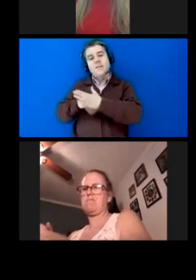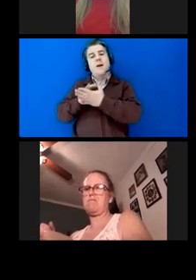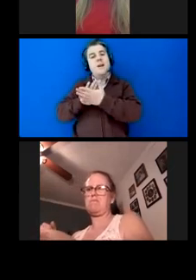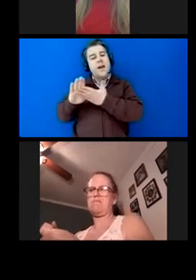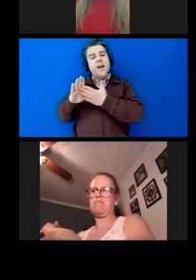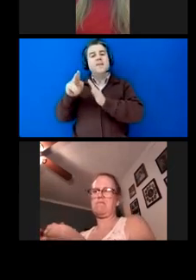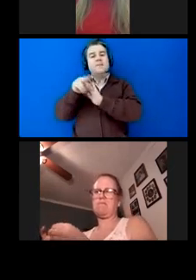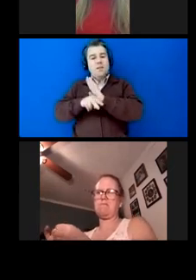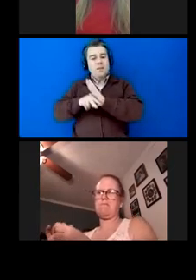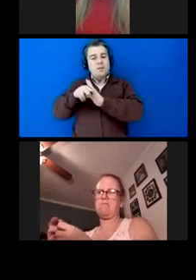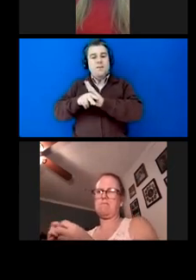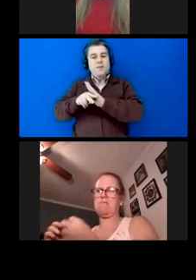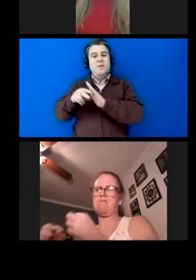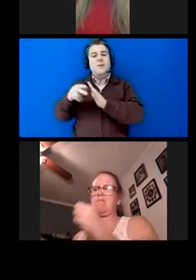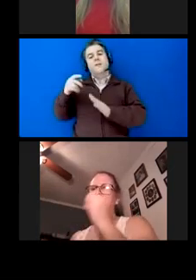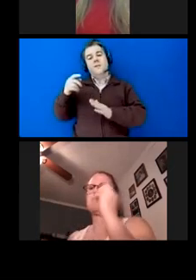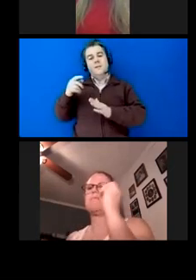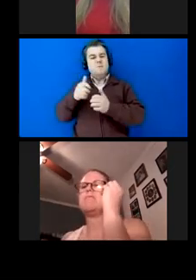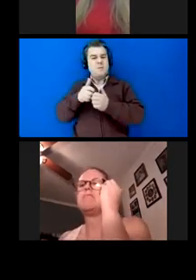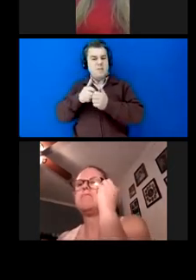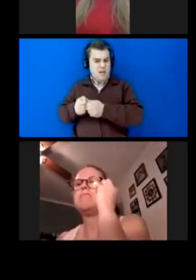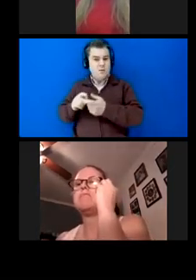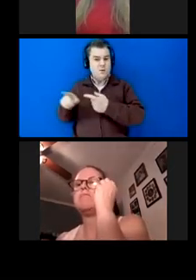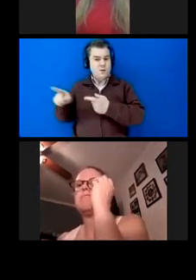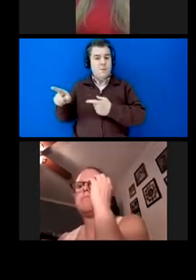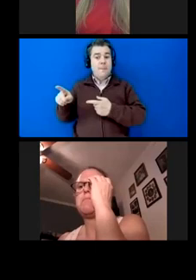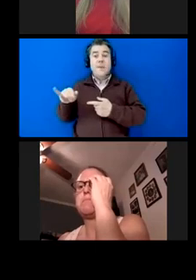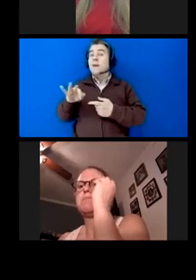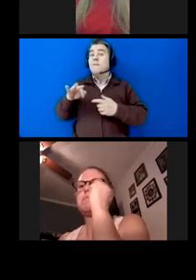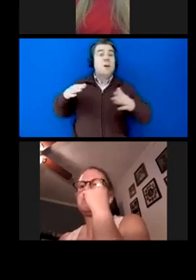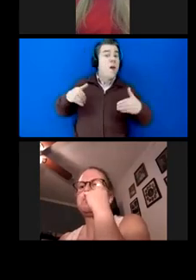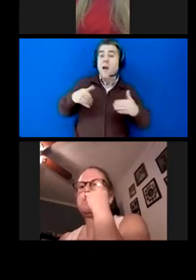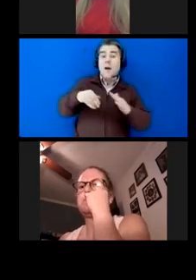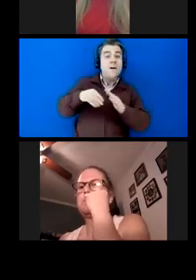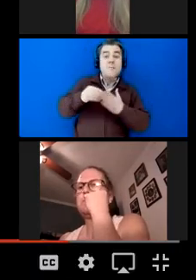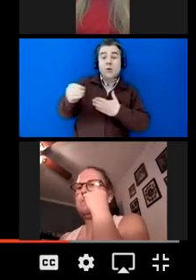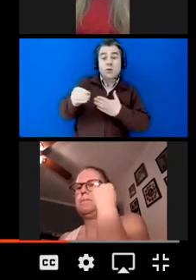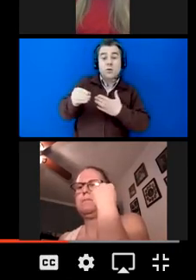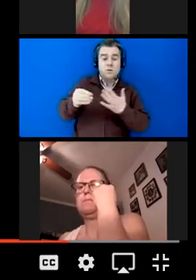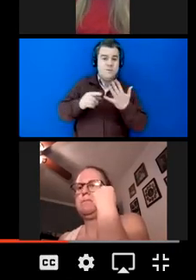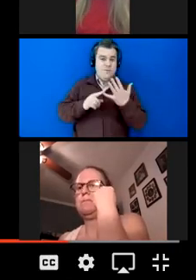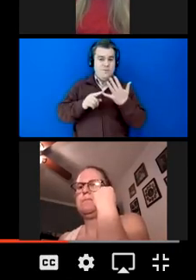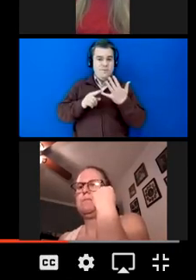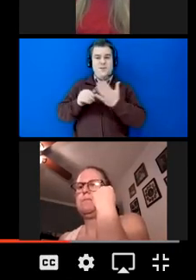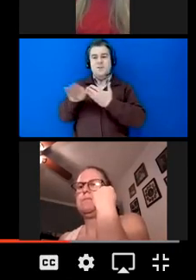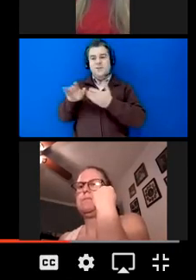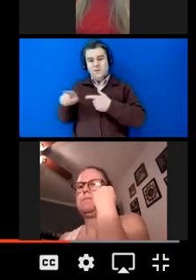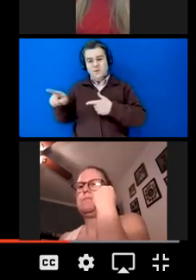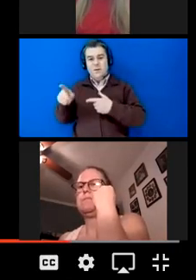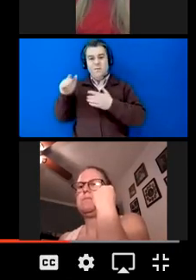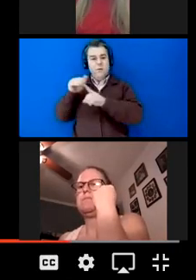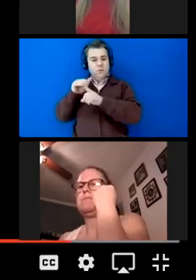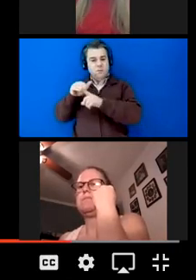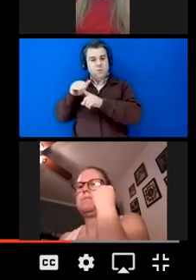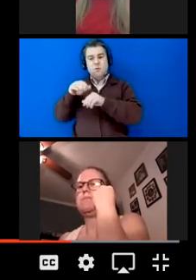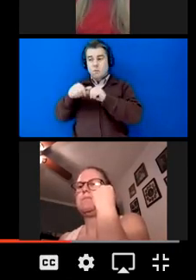here with a message to them via text. And if they did not purchase, we want to send this to them to keep them informed at all times to stay in